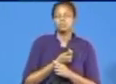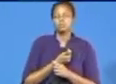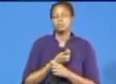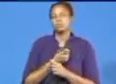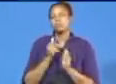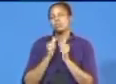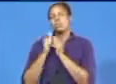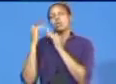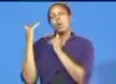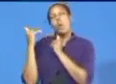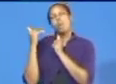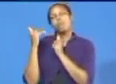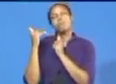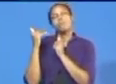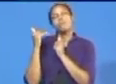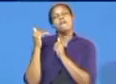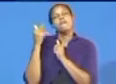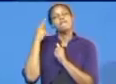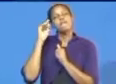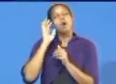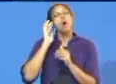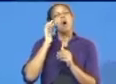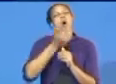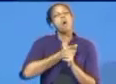with hope for our hopelessness,